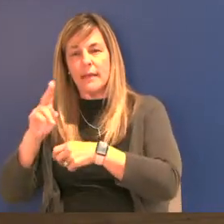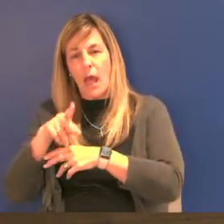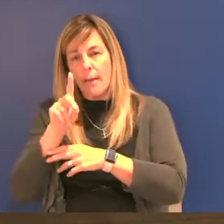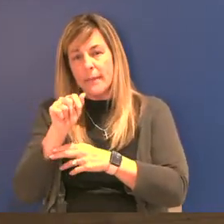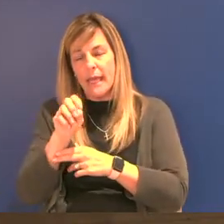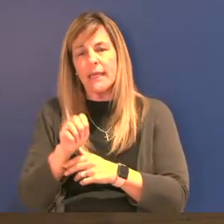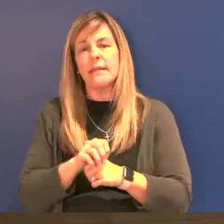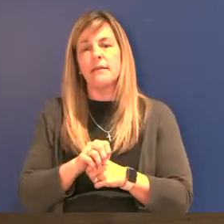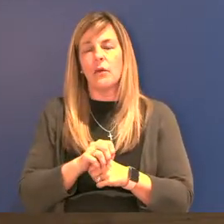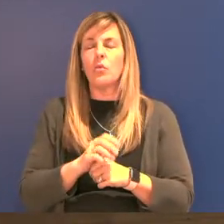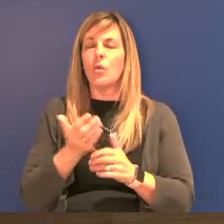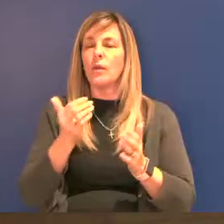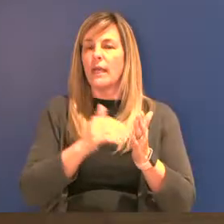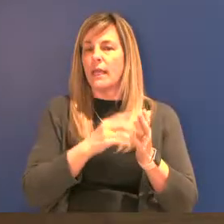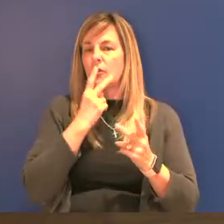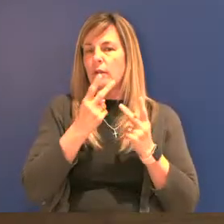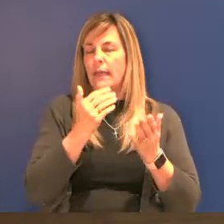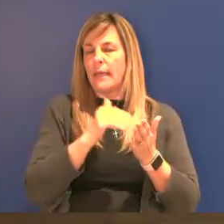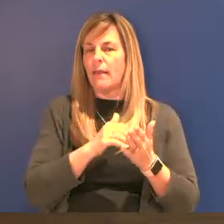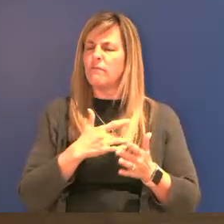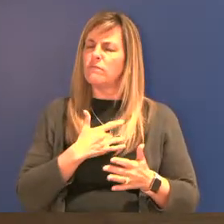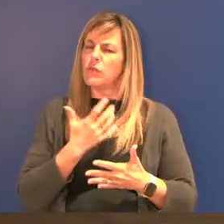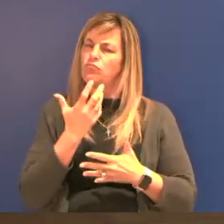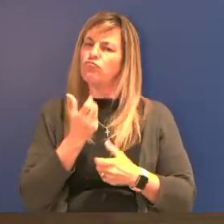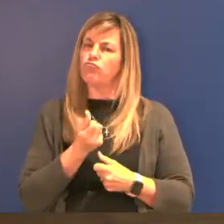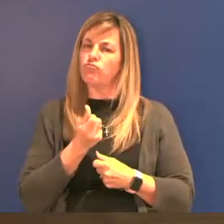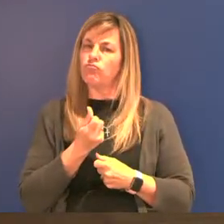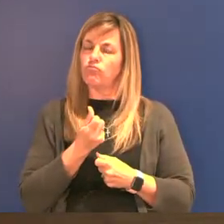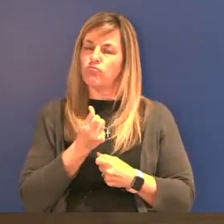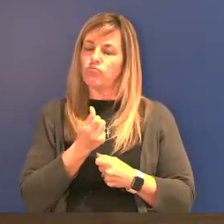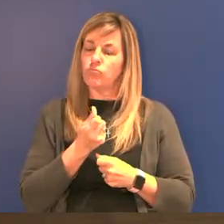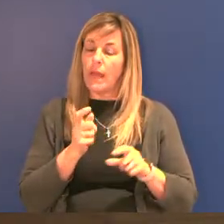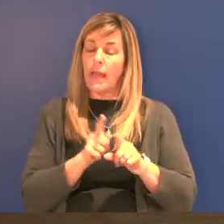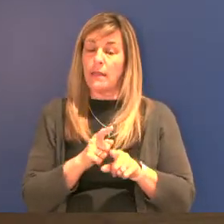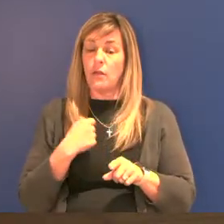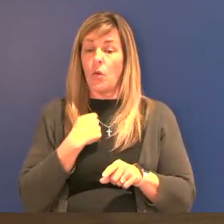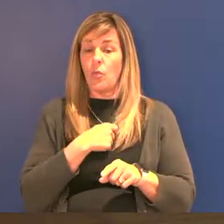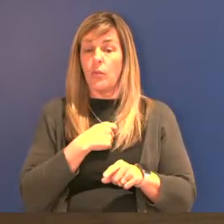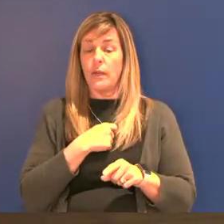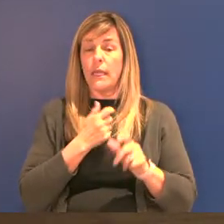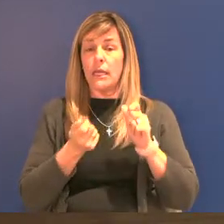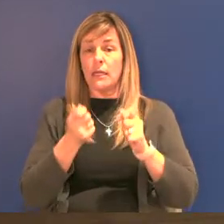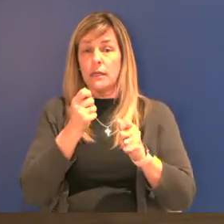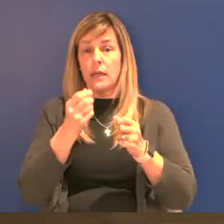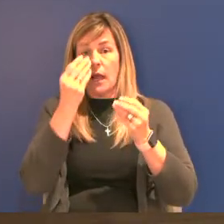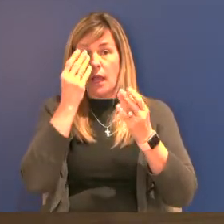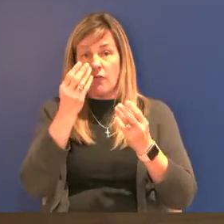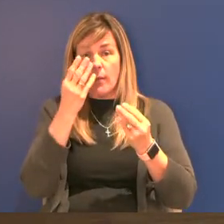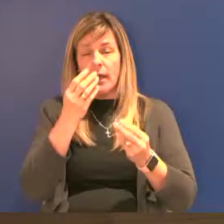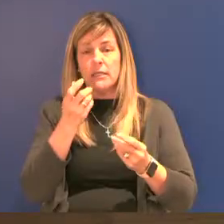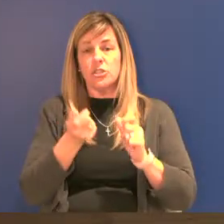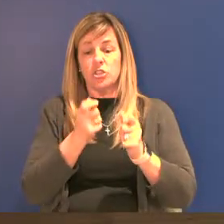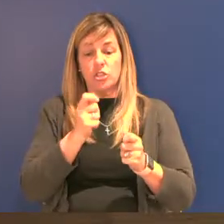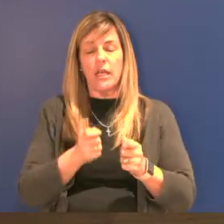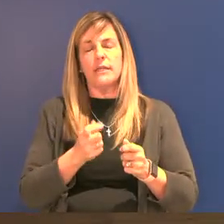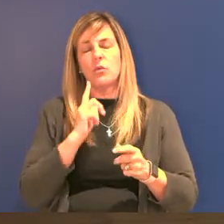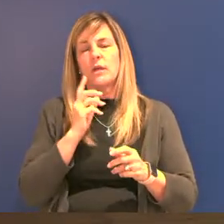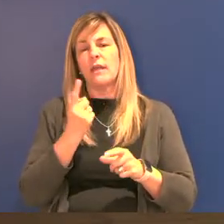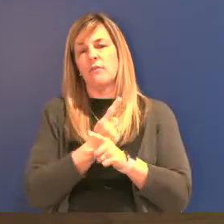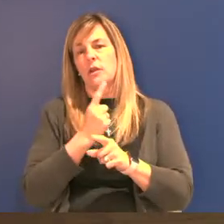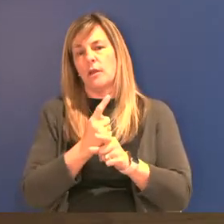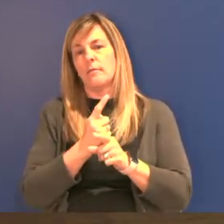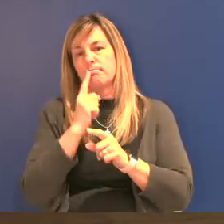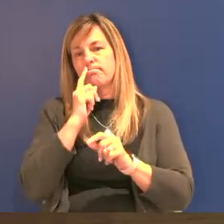then we would revisit that. But we feel pretty confident that as we update that information, that it gives us an accurate picture on how we move